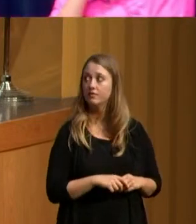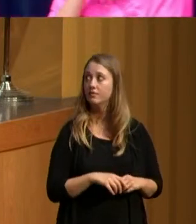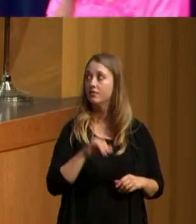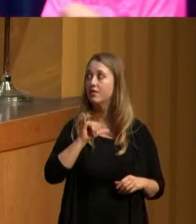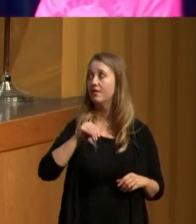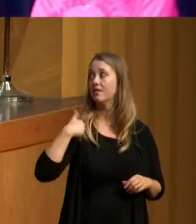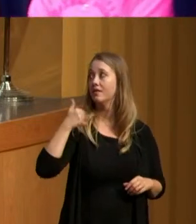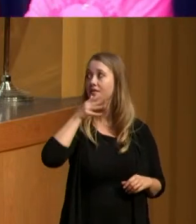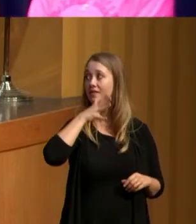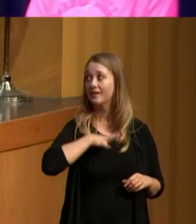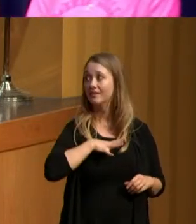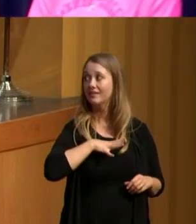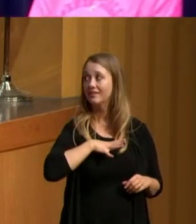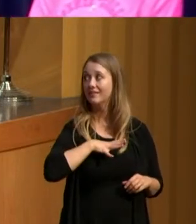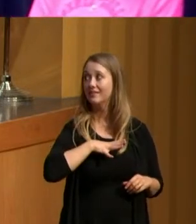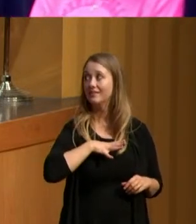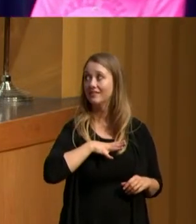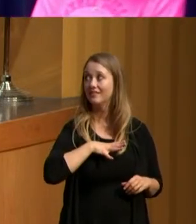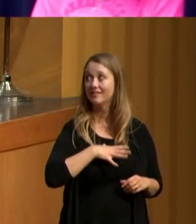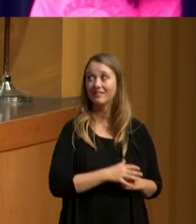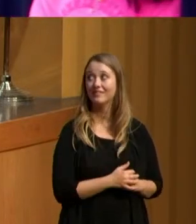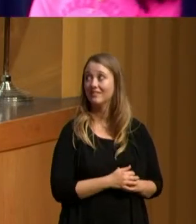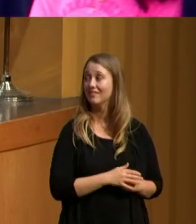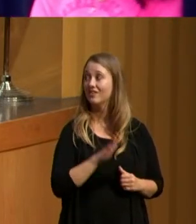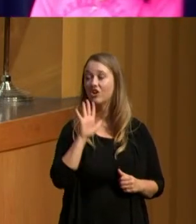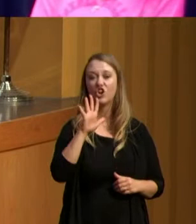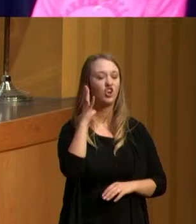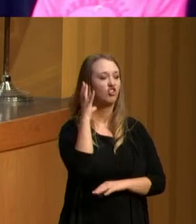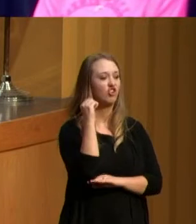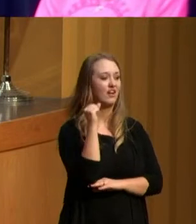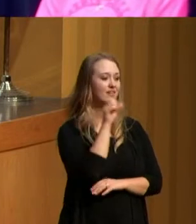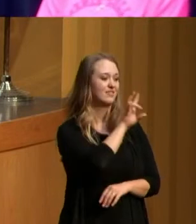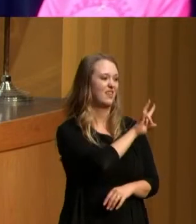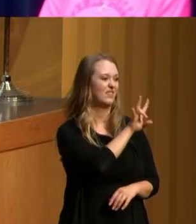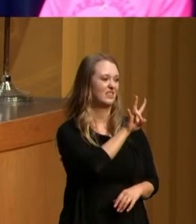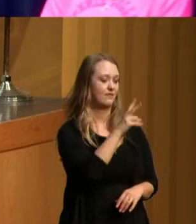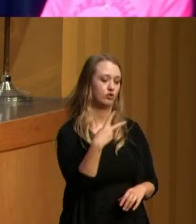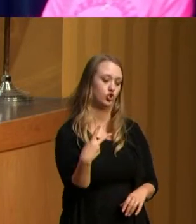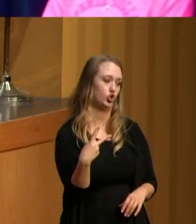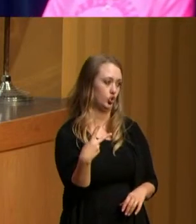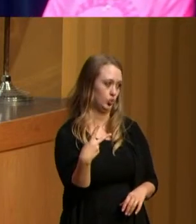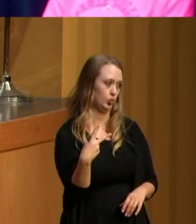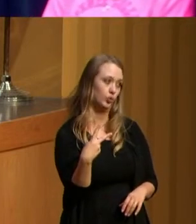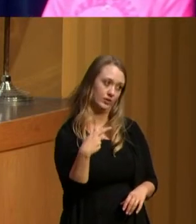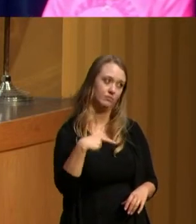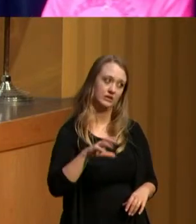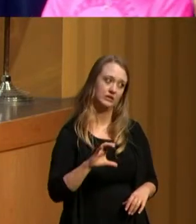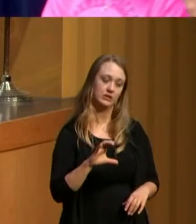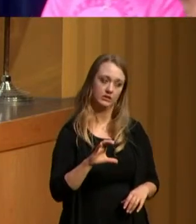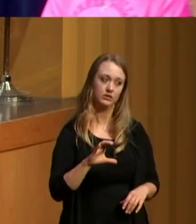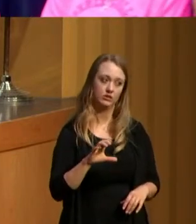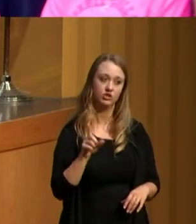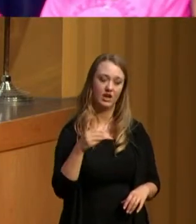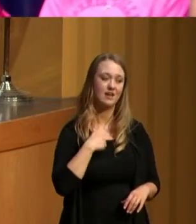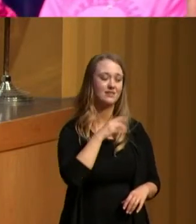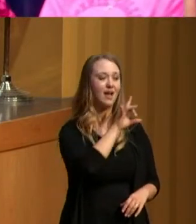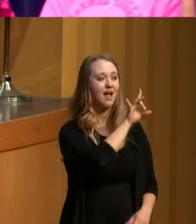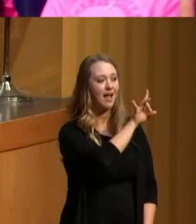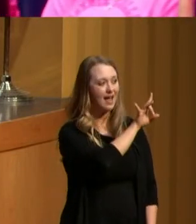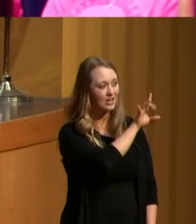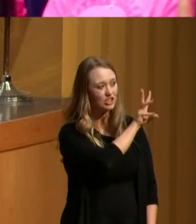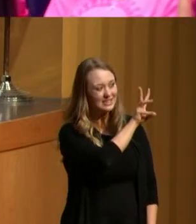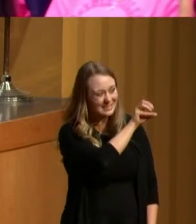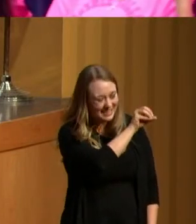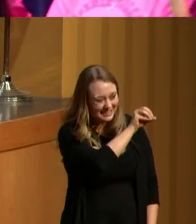young lady, her record's 77-2 at PC. She has 860